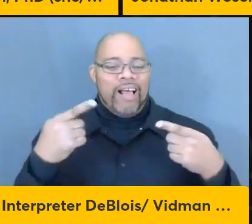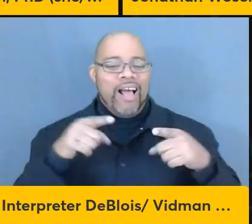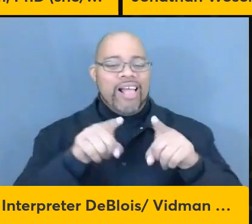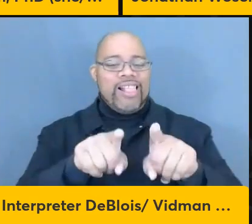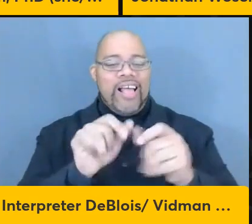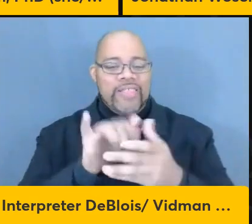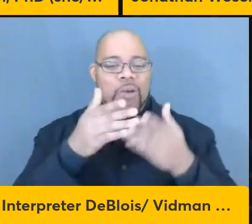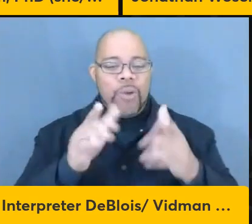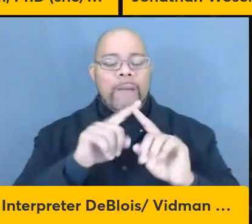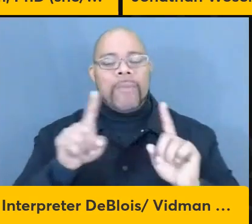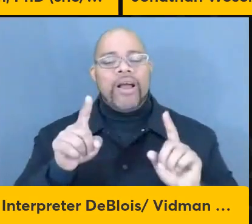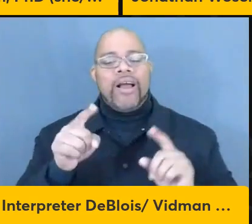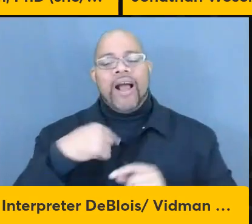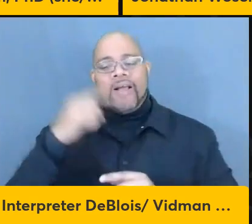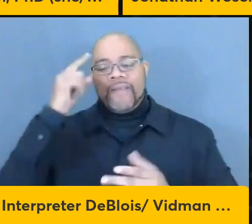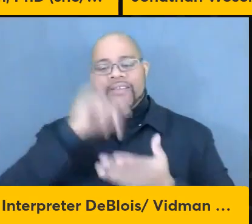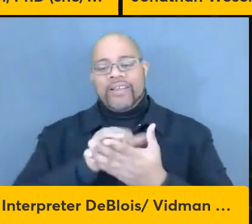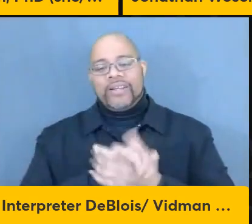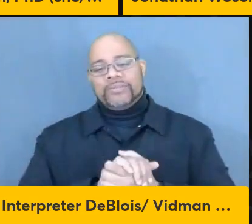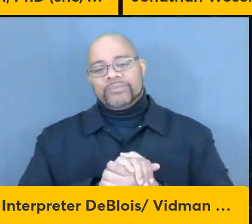But I think